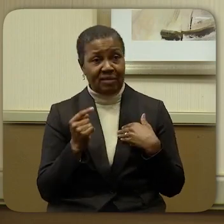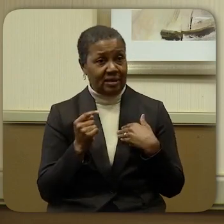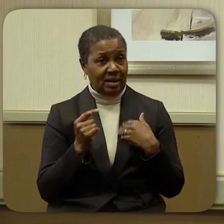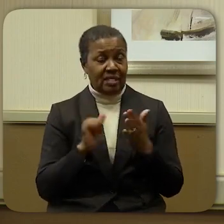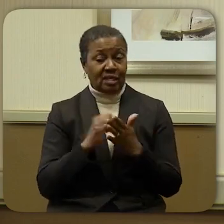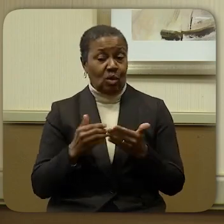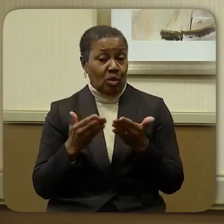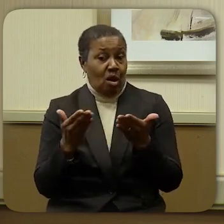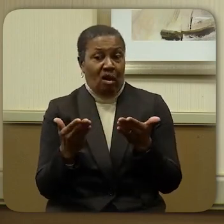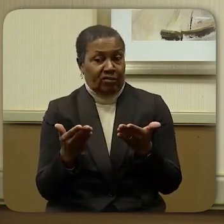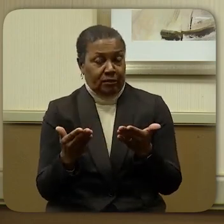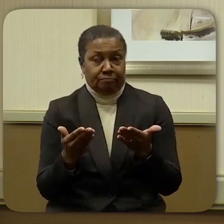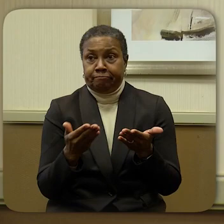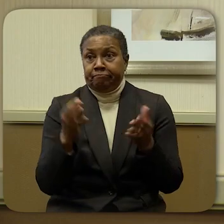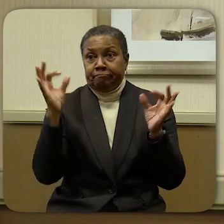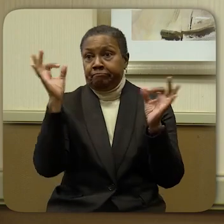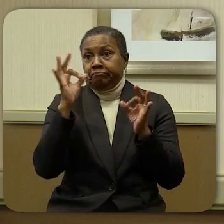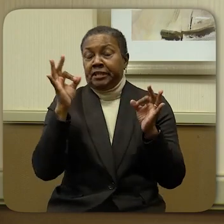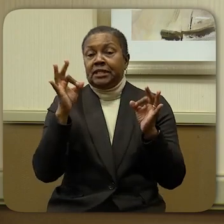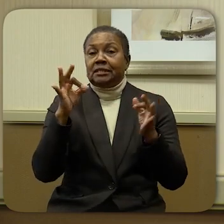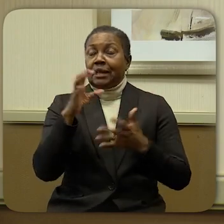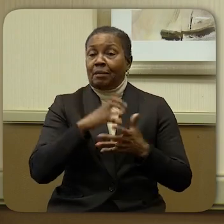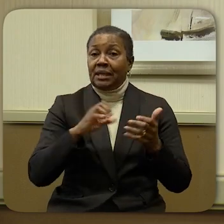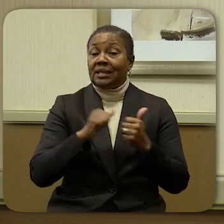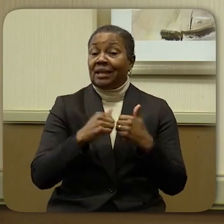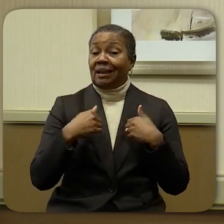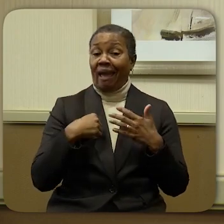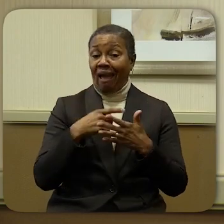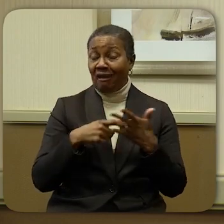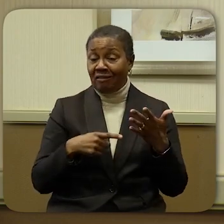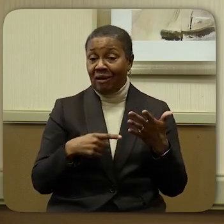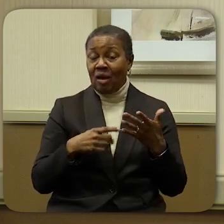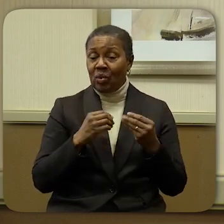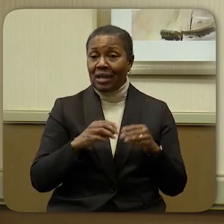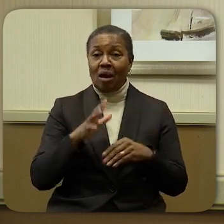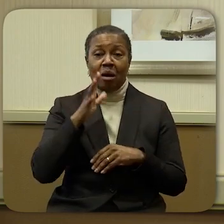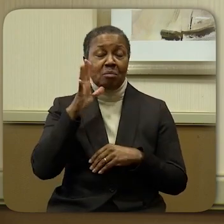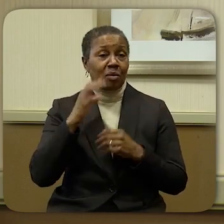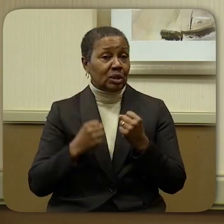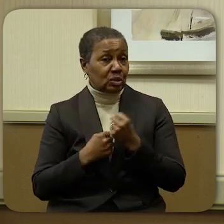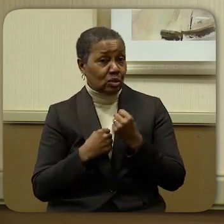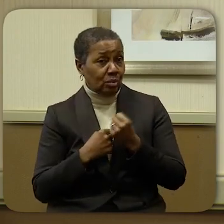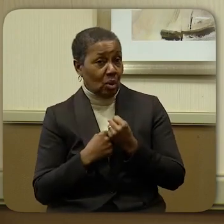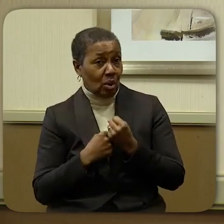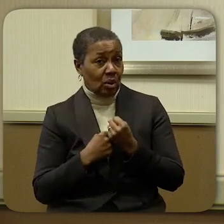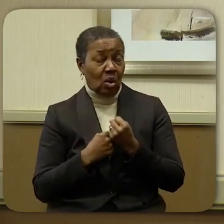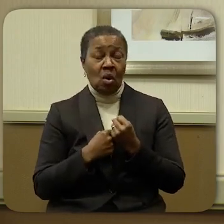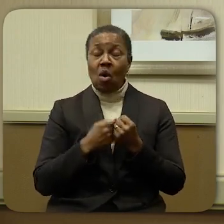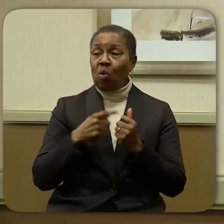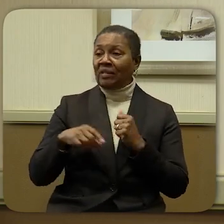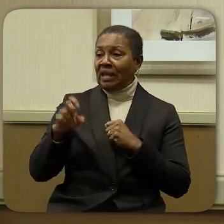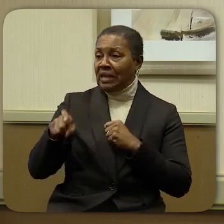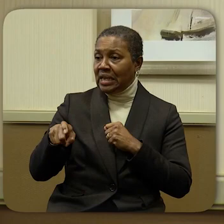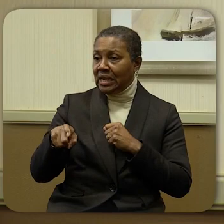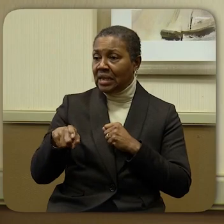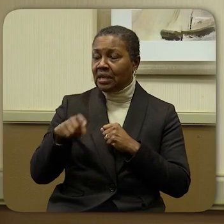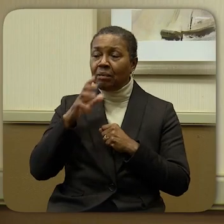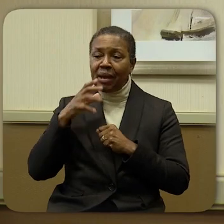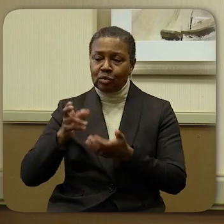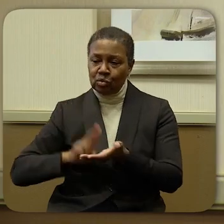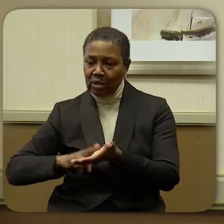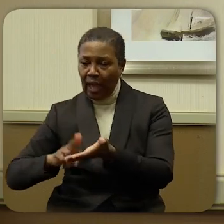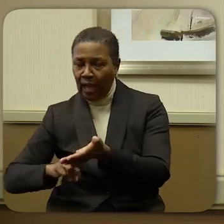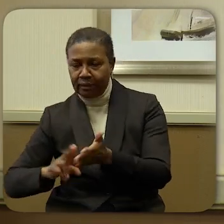what we offer to students, this is accommodations they can have without parental support versus this is what they need a parent to sign off